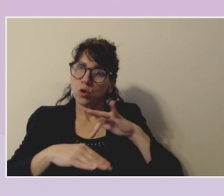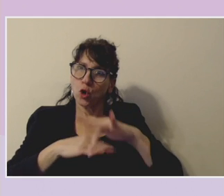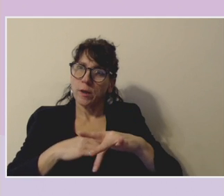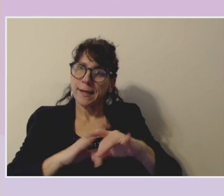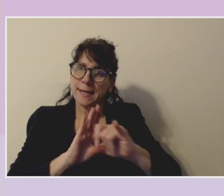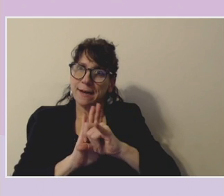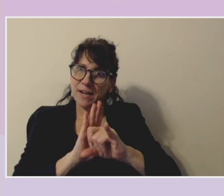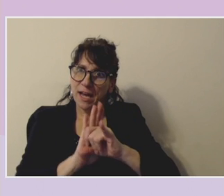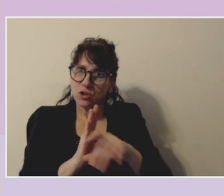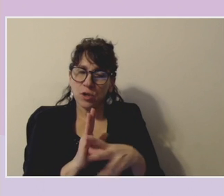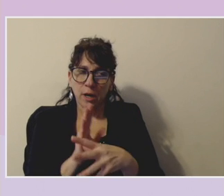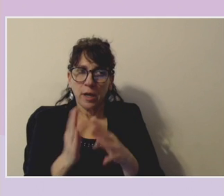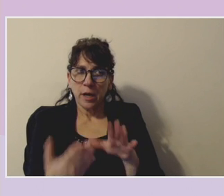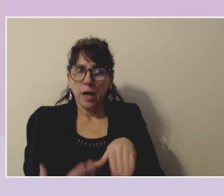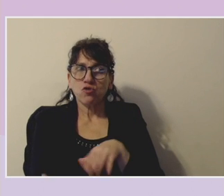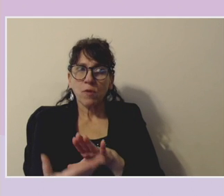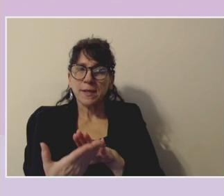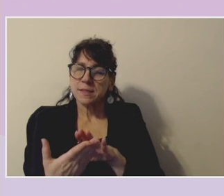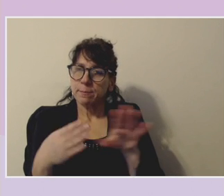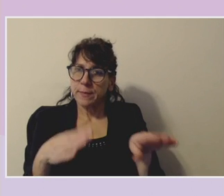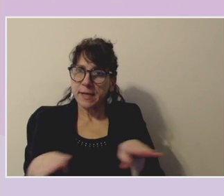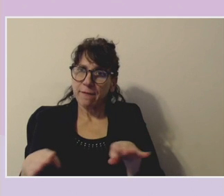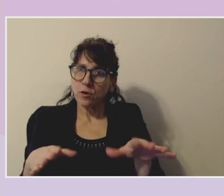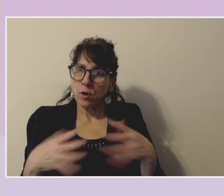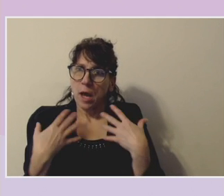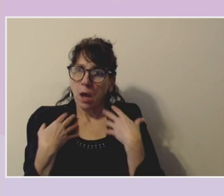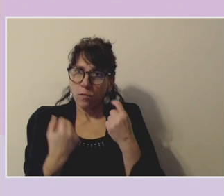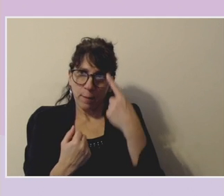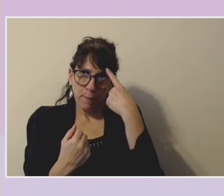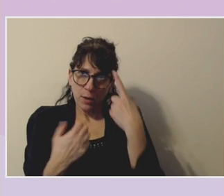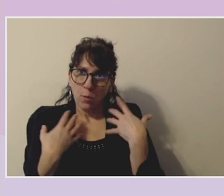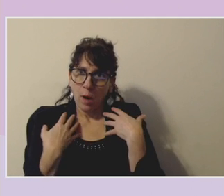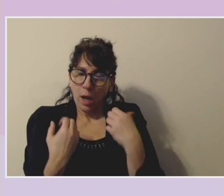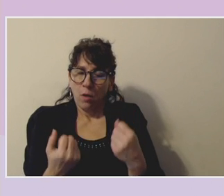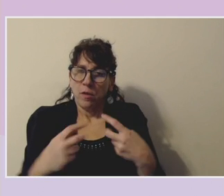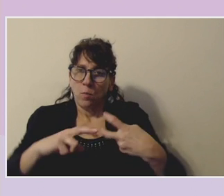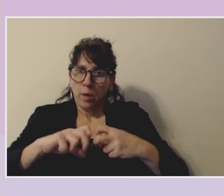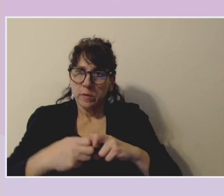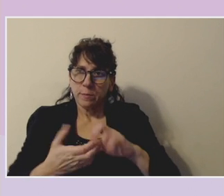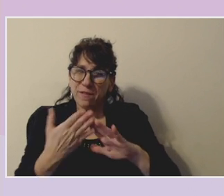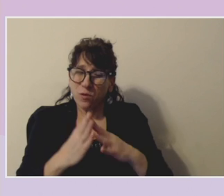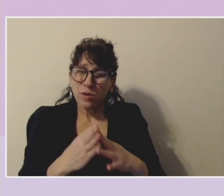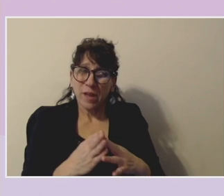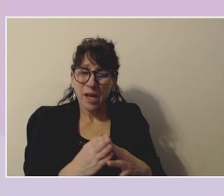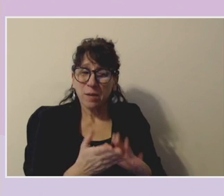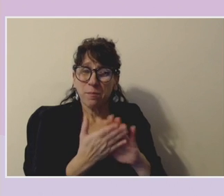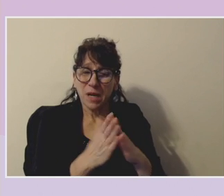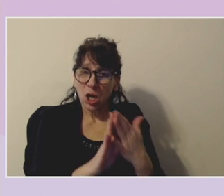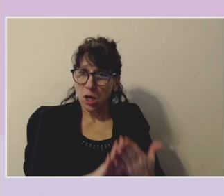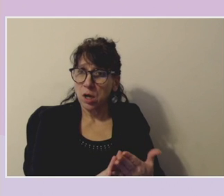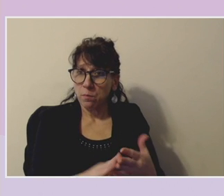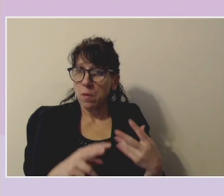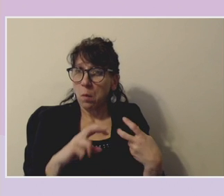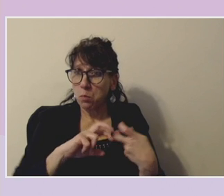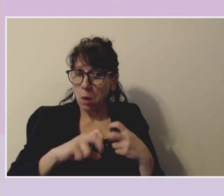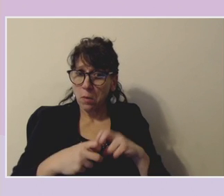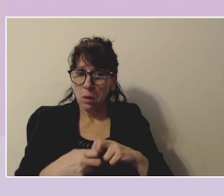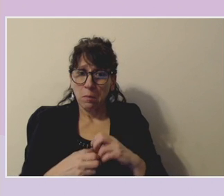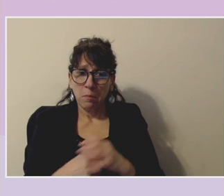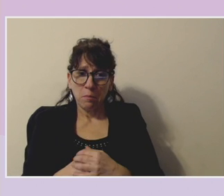address these behavioral health or mental health issues before they become problematic and interfere with the child's educational